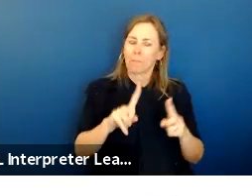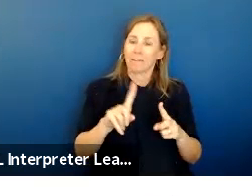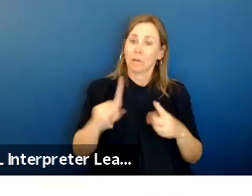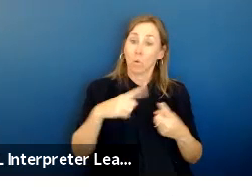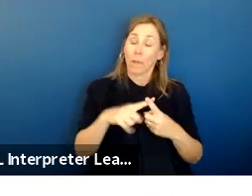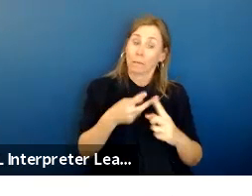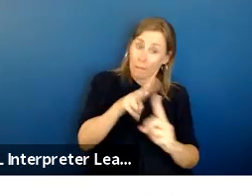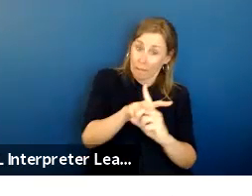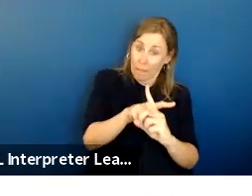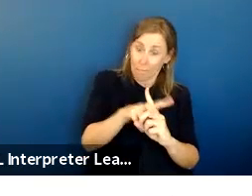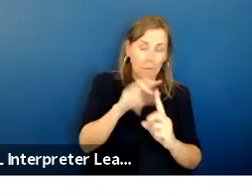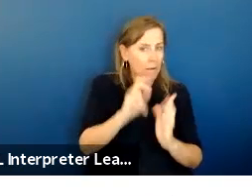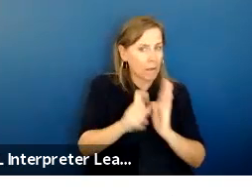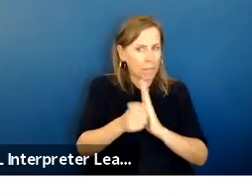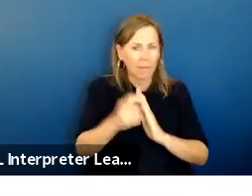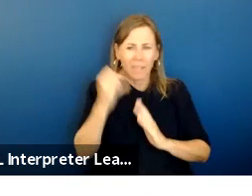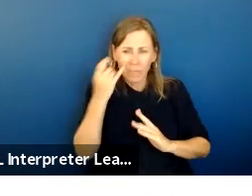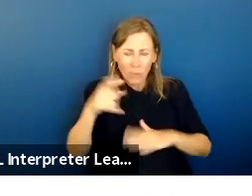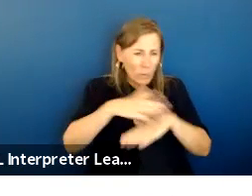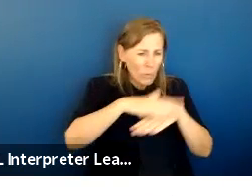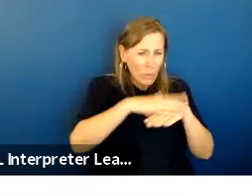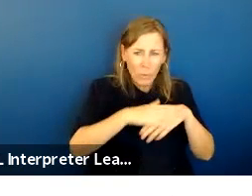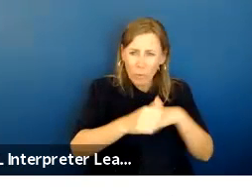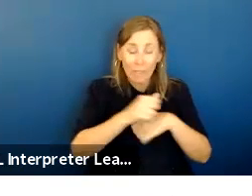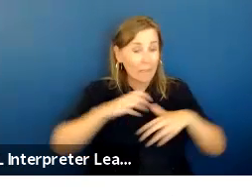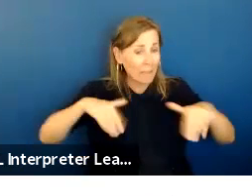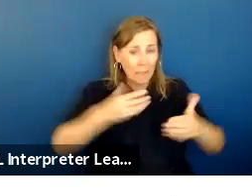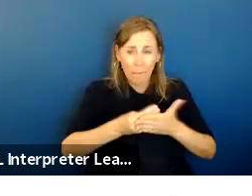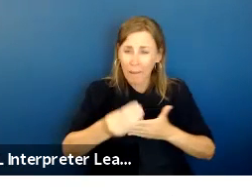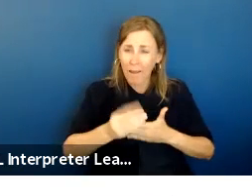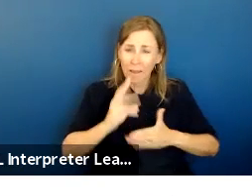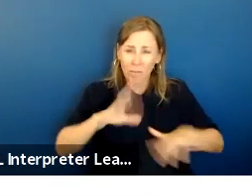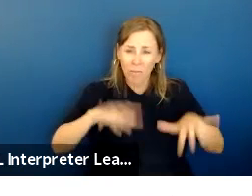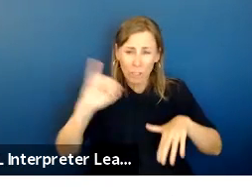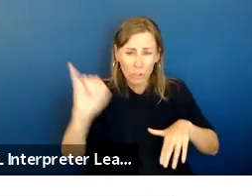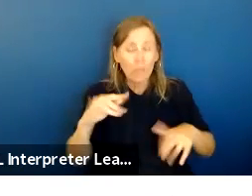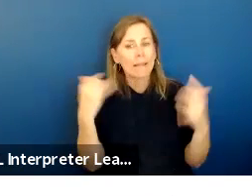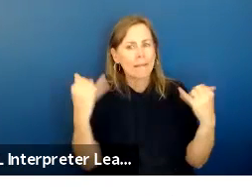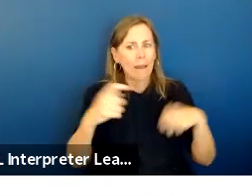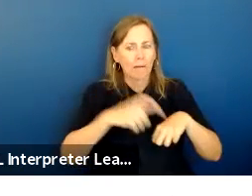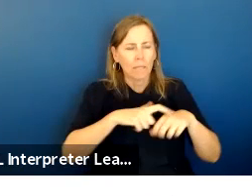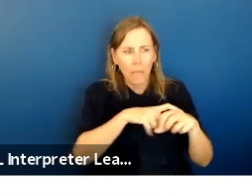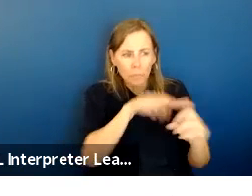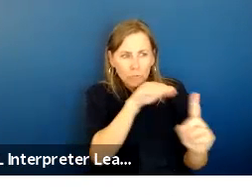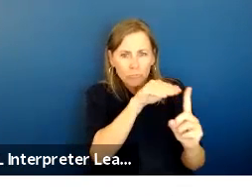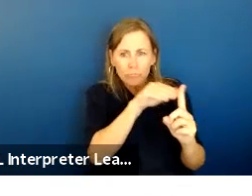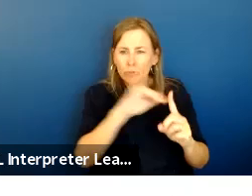For those that may be at risk and do not yet have flood insurance, now is the time to speak to your insurance agent.